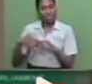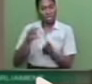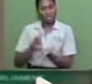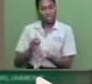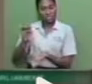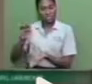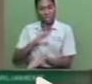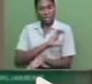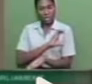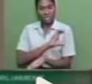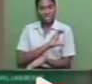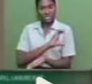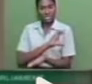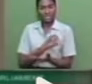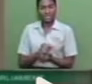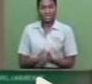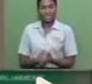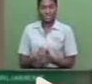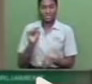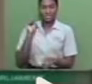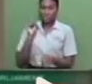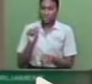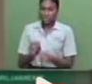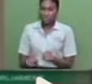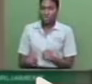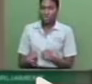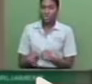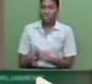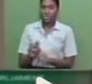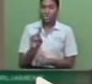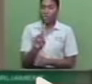estimates, a reduction of